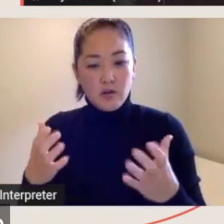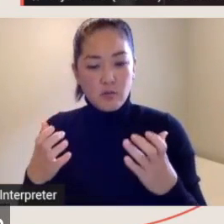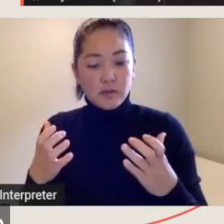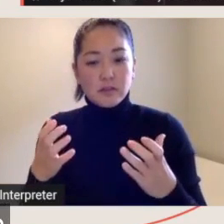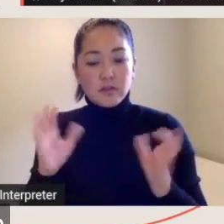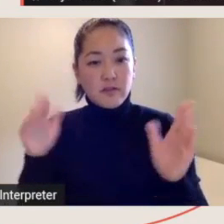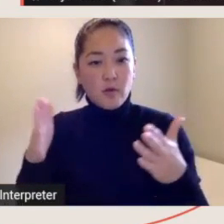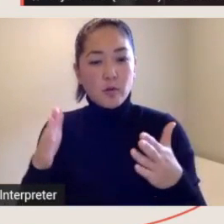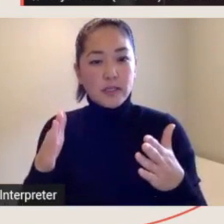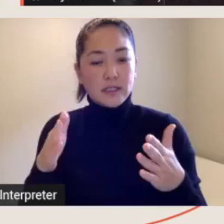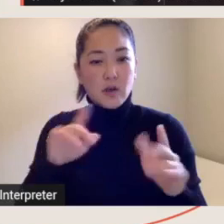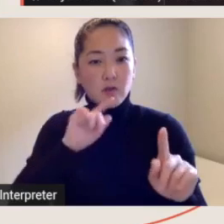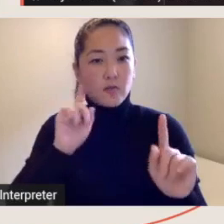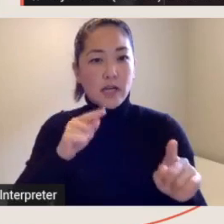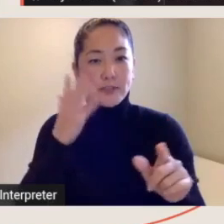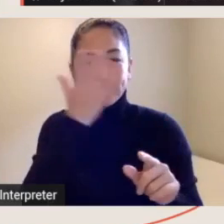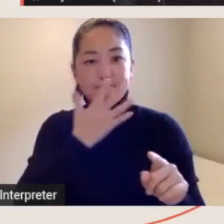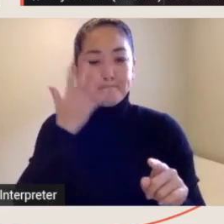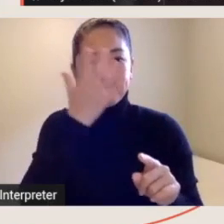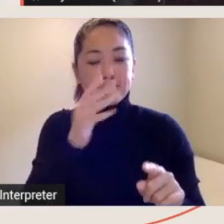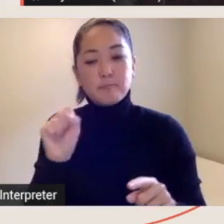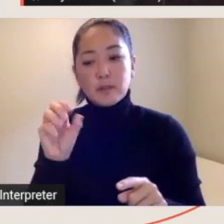having and